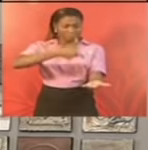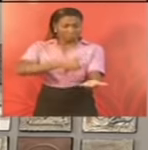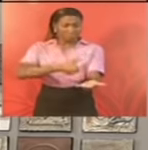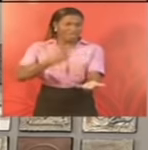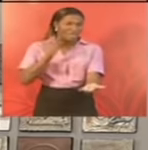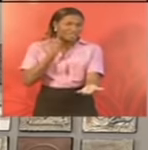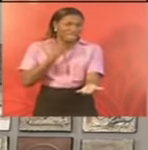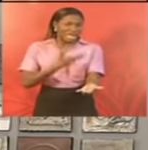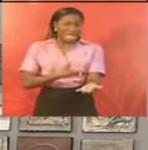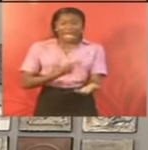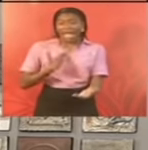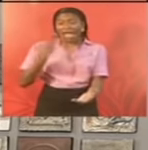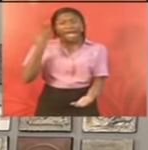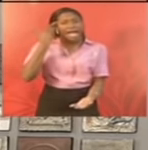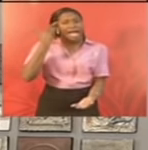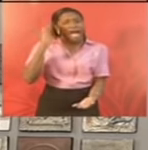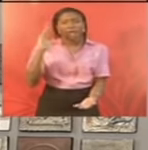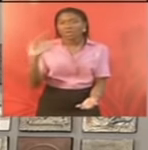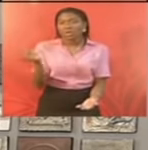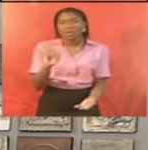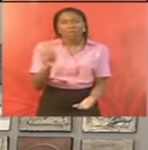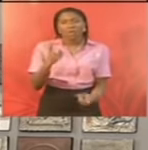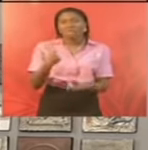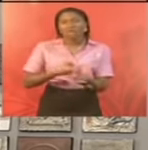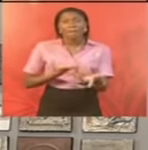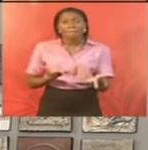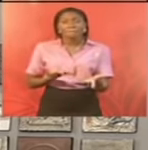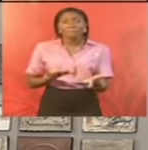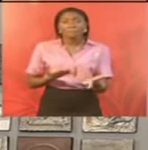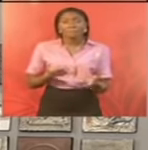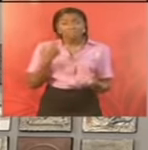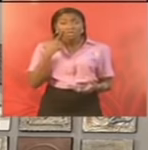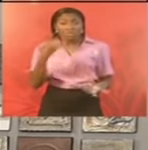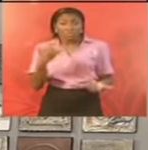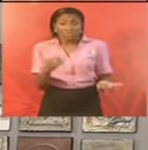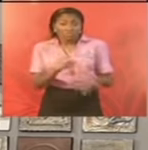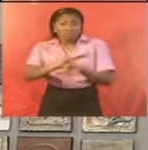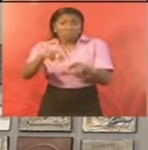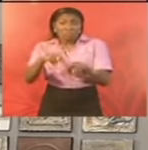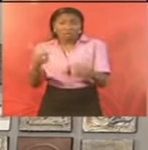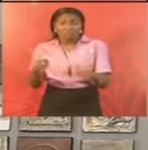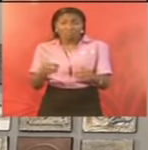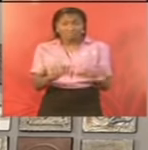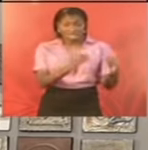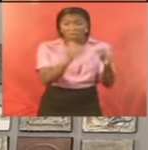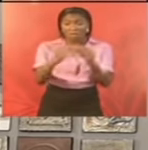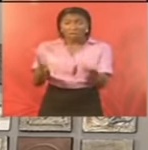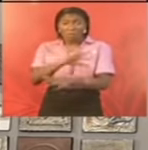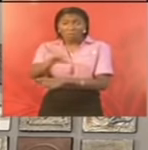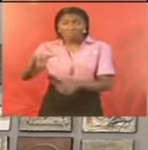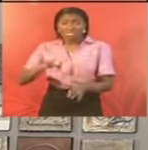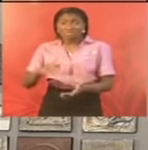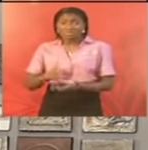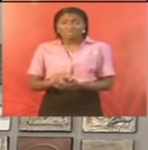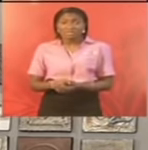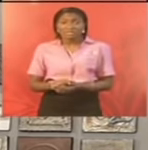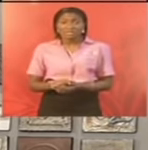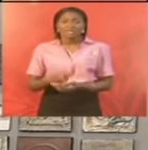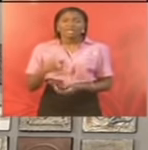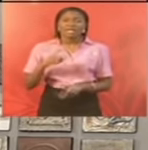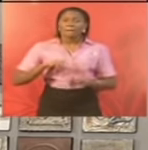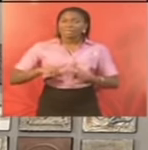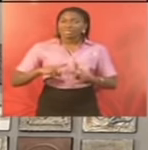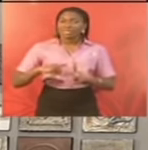I cannot say for myself where they come from, they appear to be fairly standard. The temperature of an individual is only